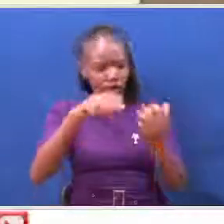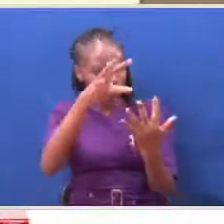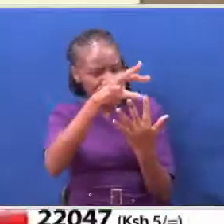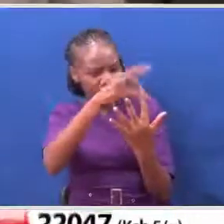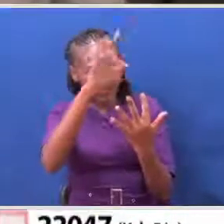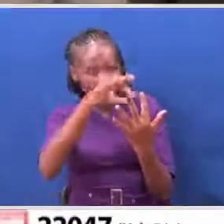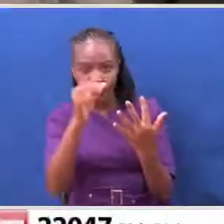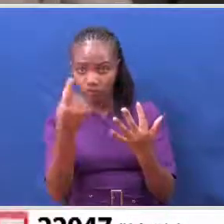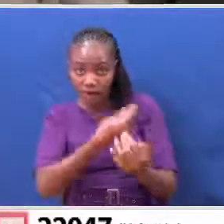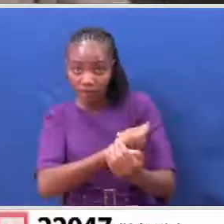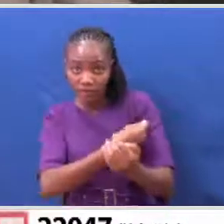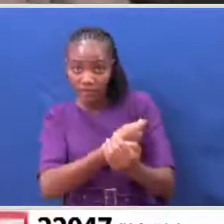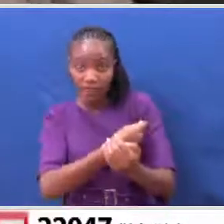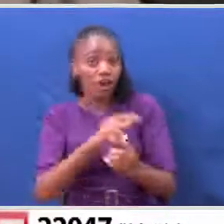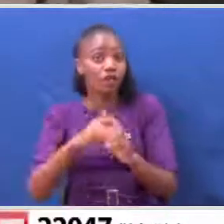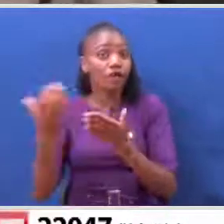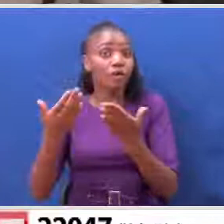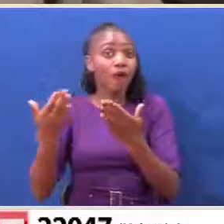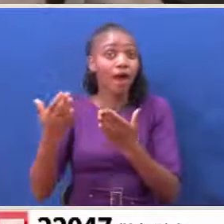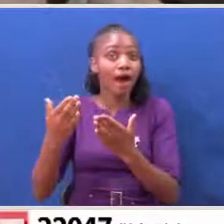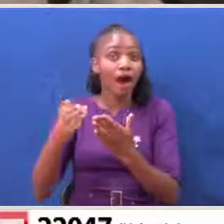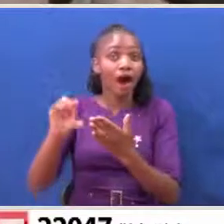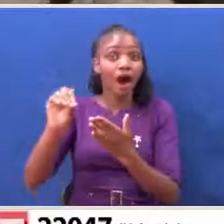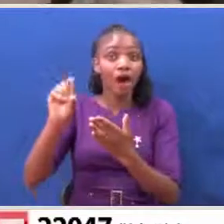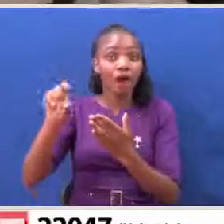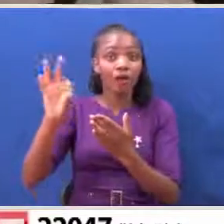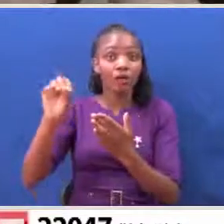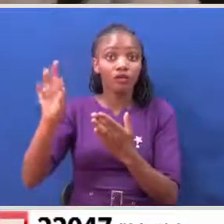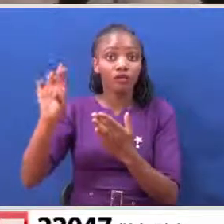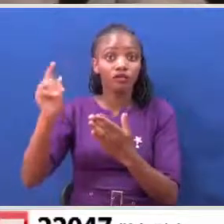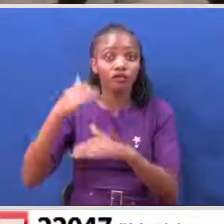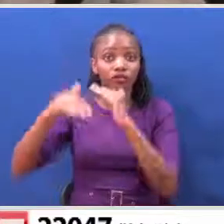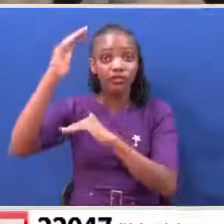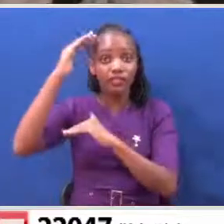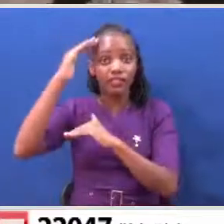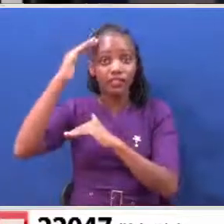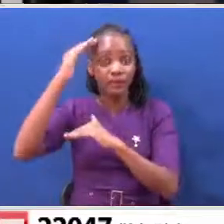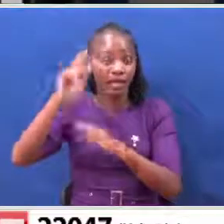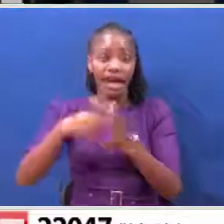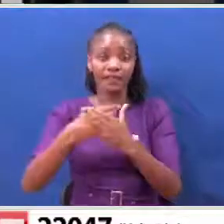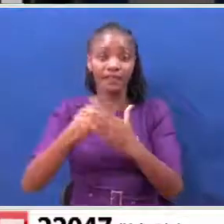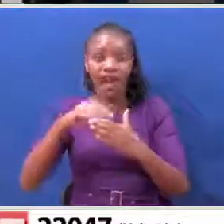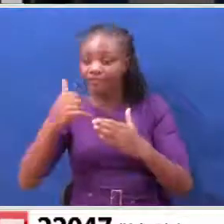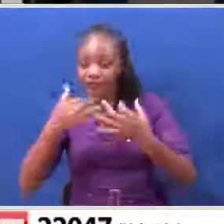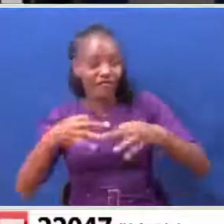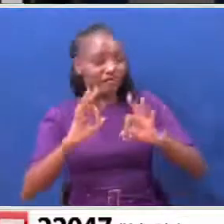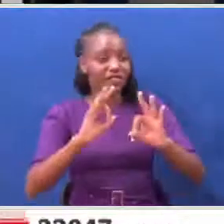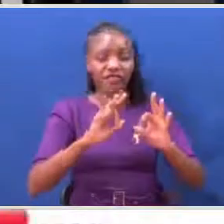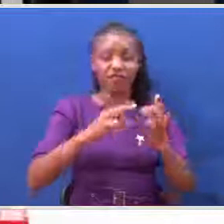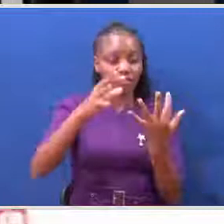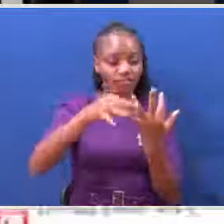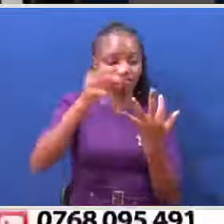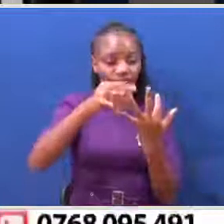AstraZeneca vaccine manufactured by England-based Oxford University in a pool of 3 vaccines, among them Moderna